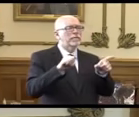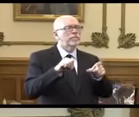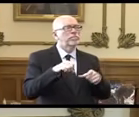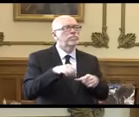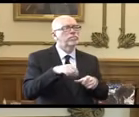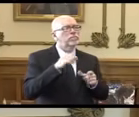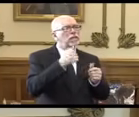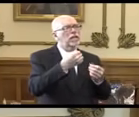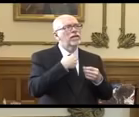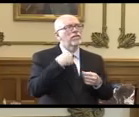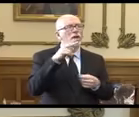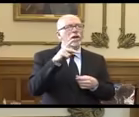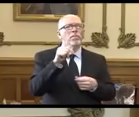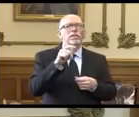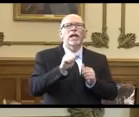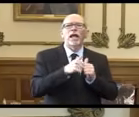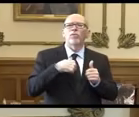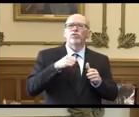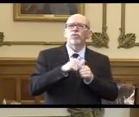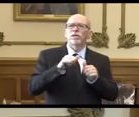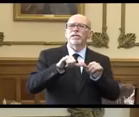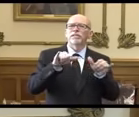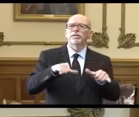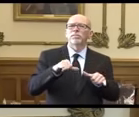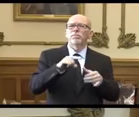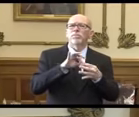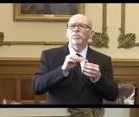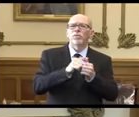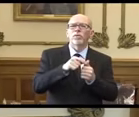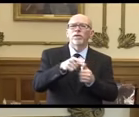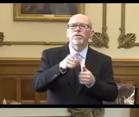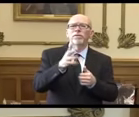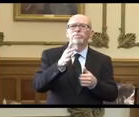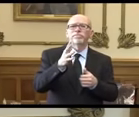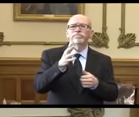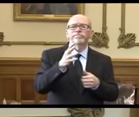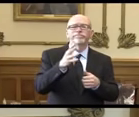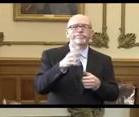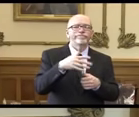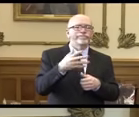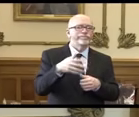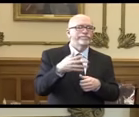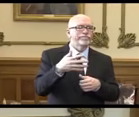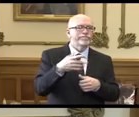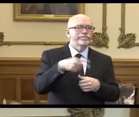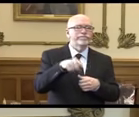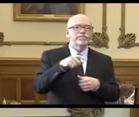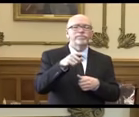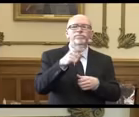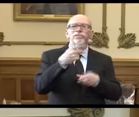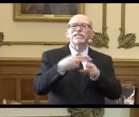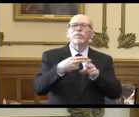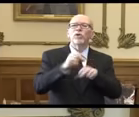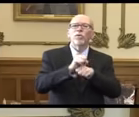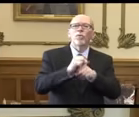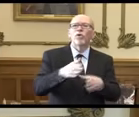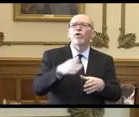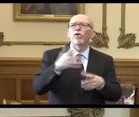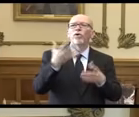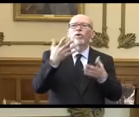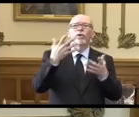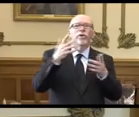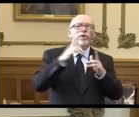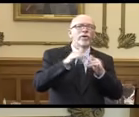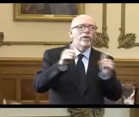can you give us an update on how we're doing with the system on getting gig workers, Uber drivers, barbers into